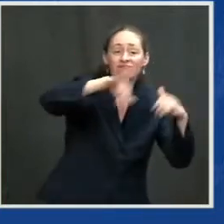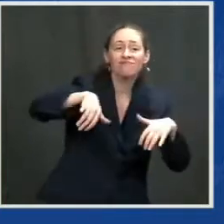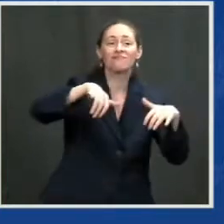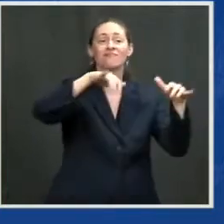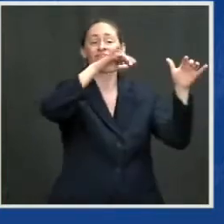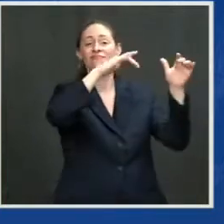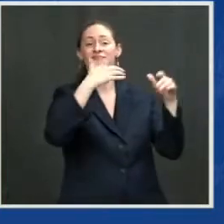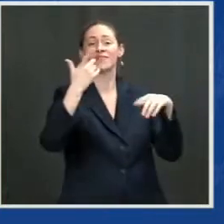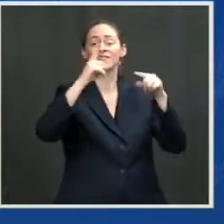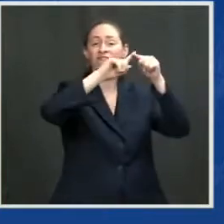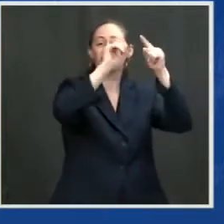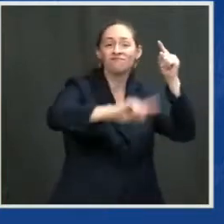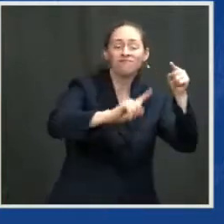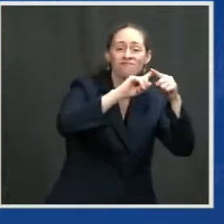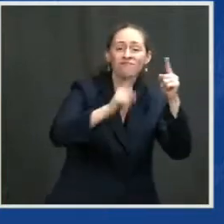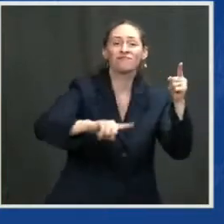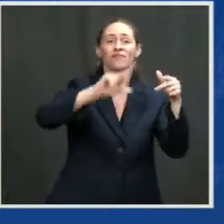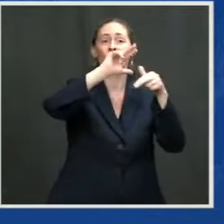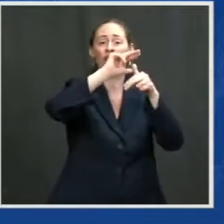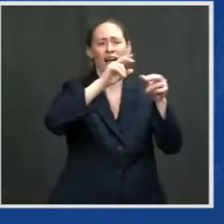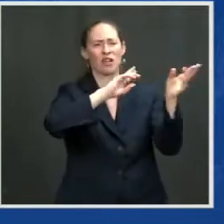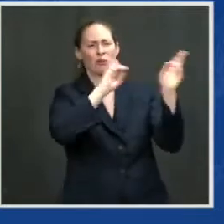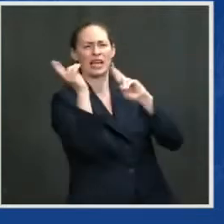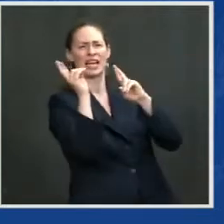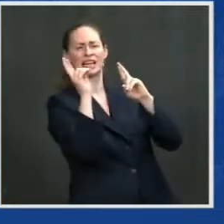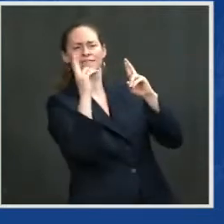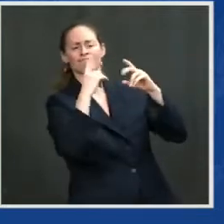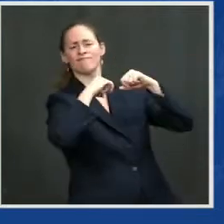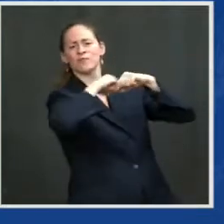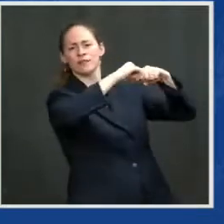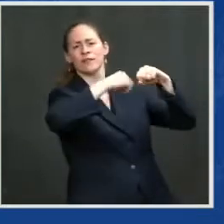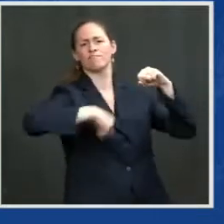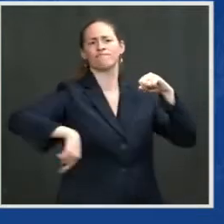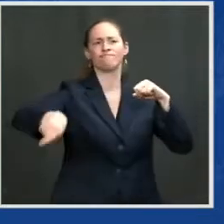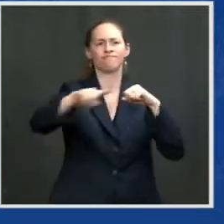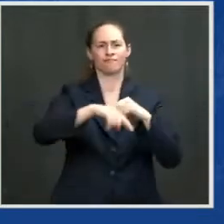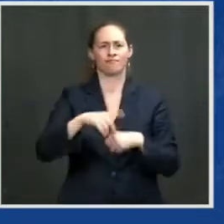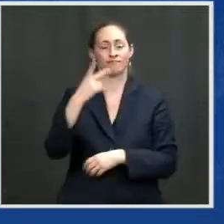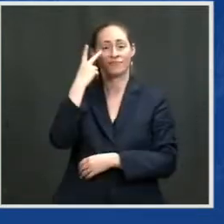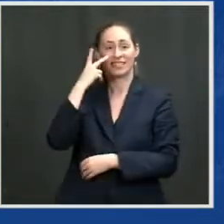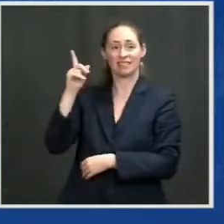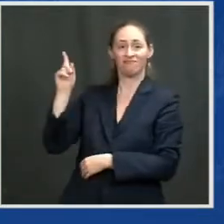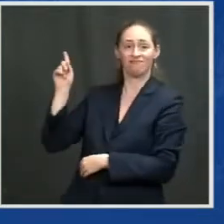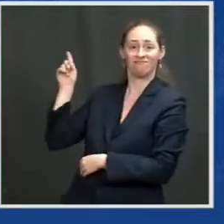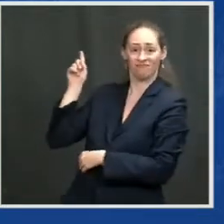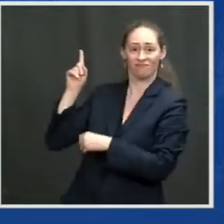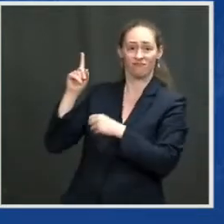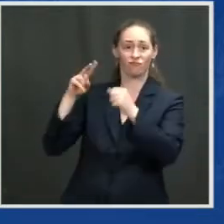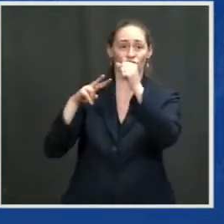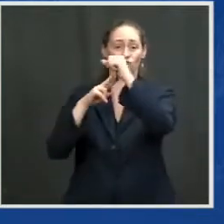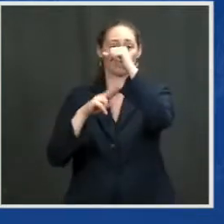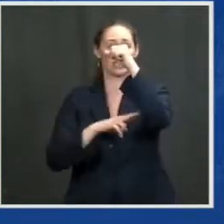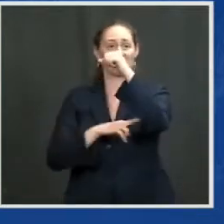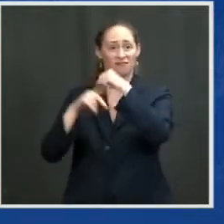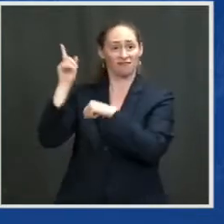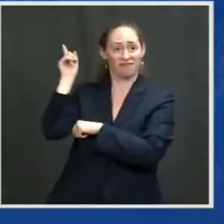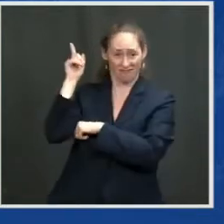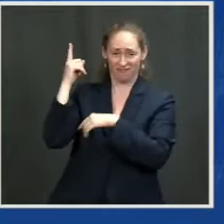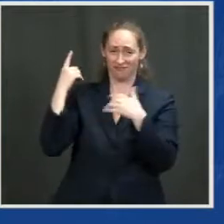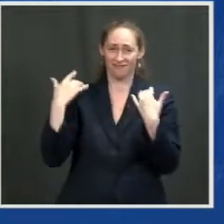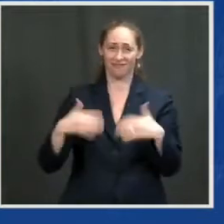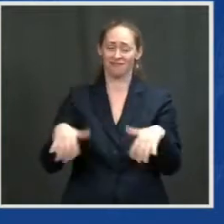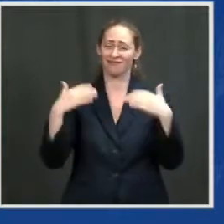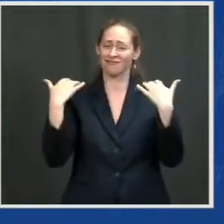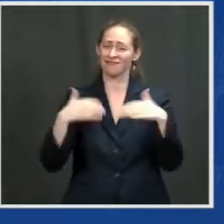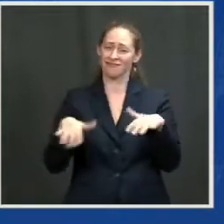in the shadow of the I-10 bridge, which I've gone over several times myself in the past. And it's a perfect example of how we've